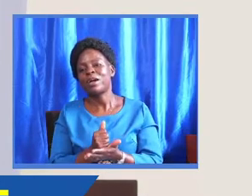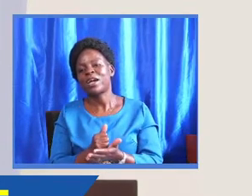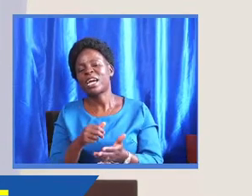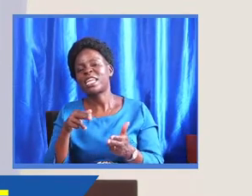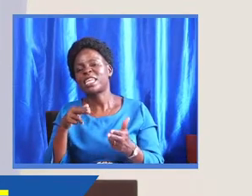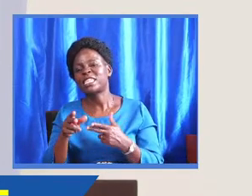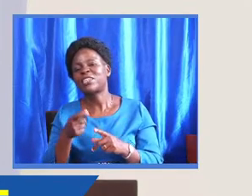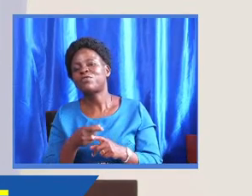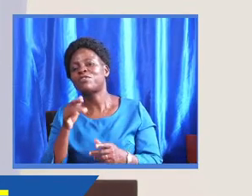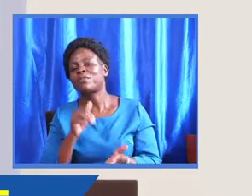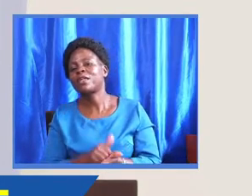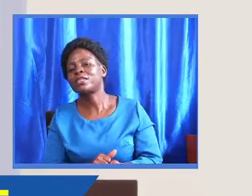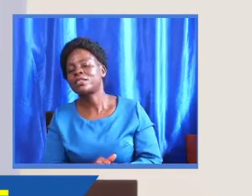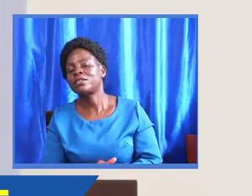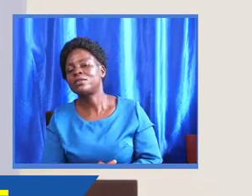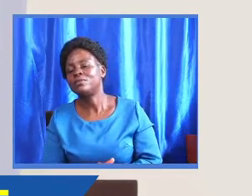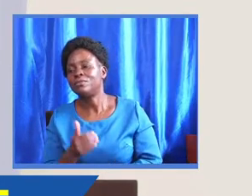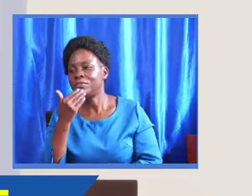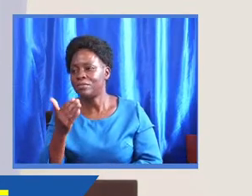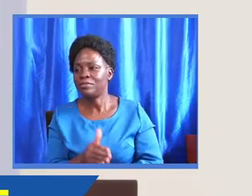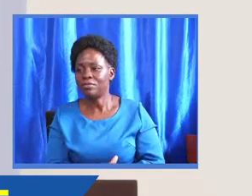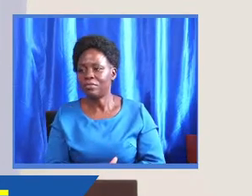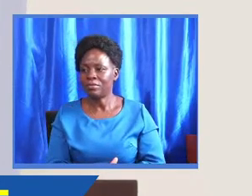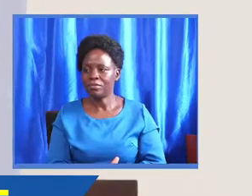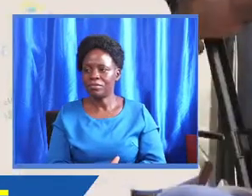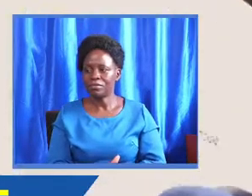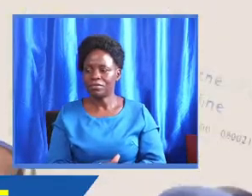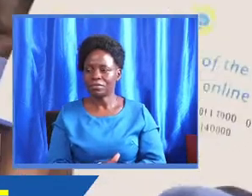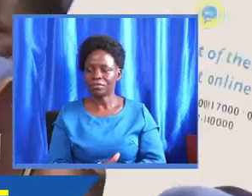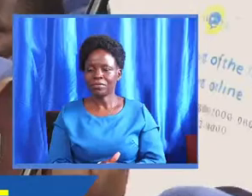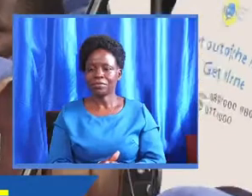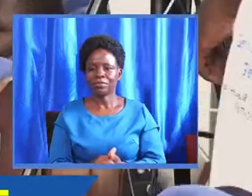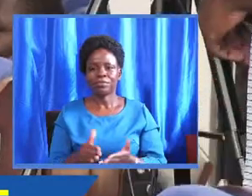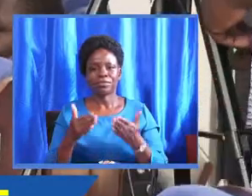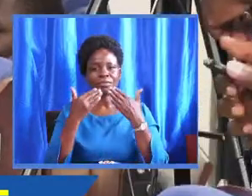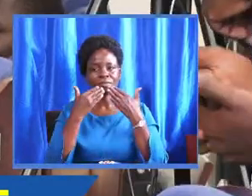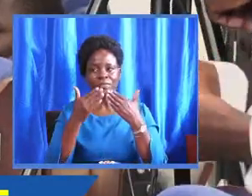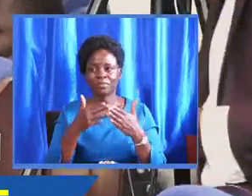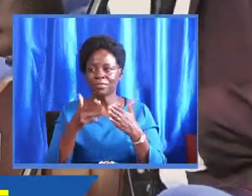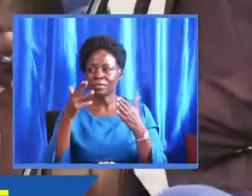from that? Thank you. Thank you very much, Smart 24.